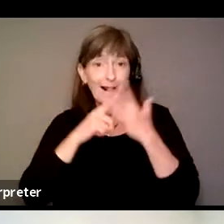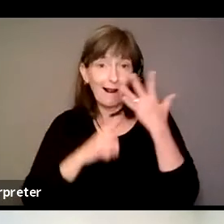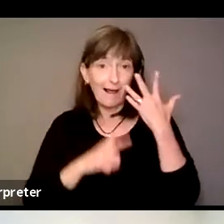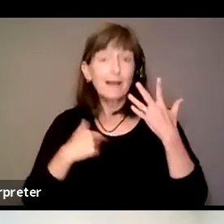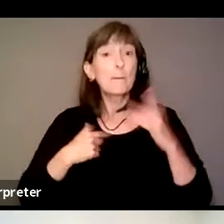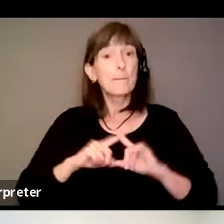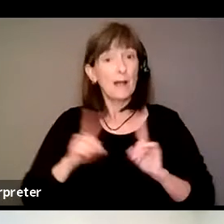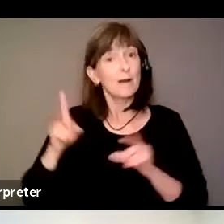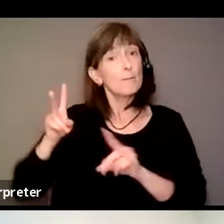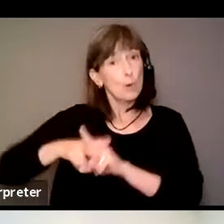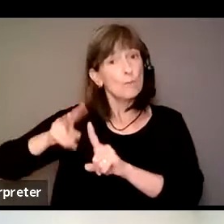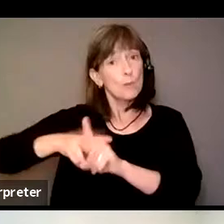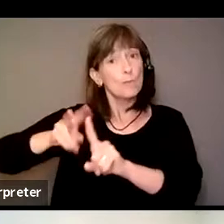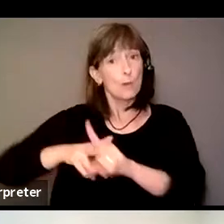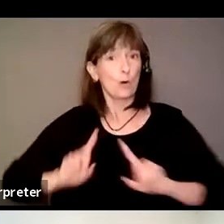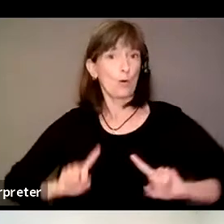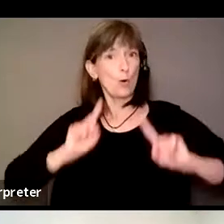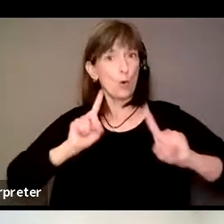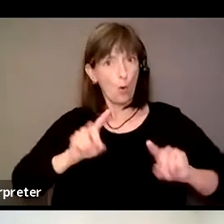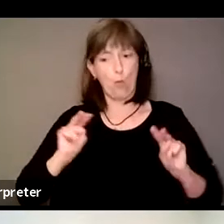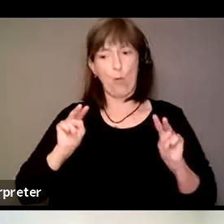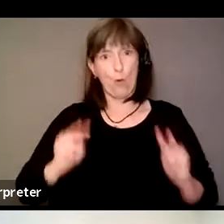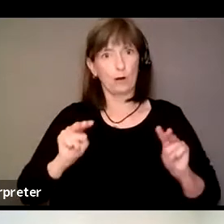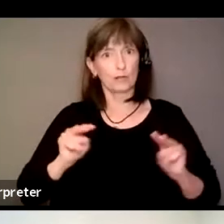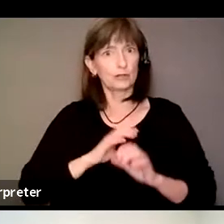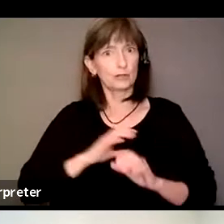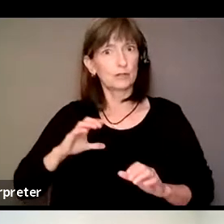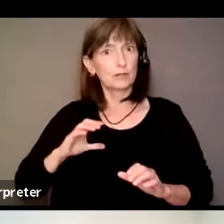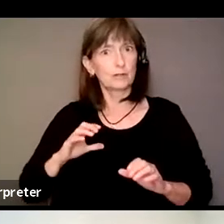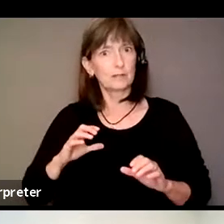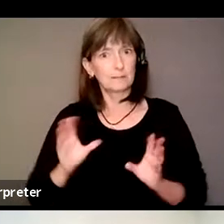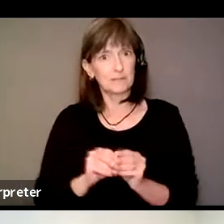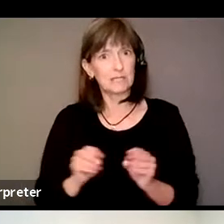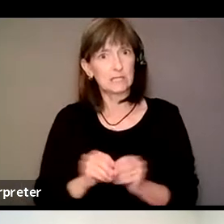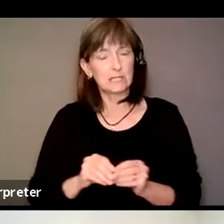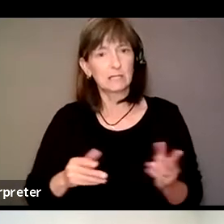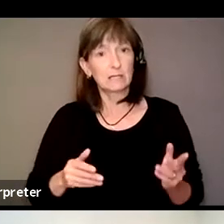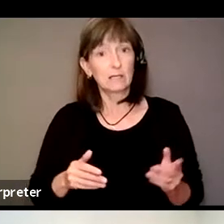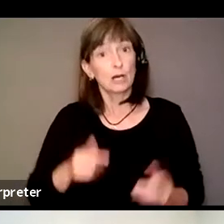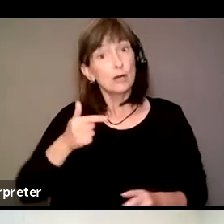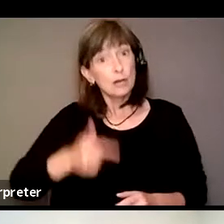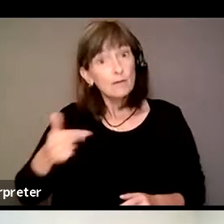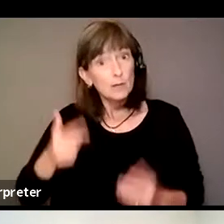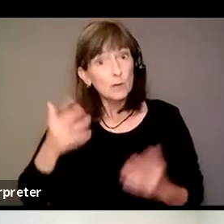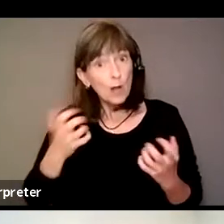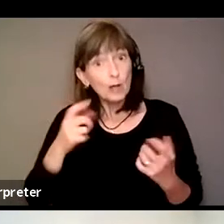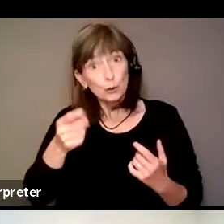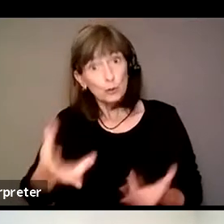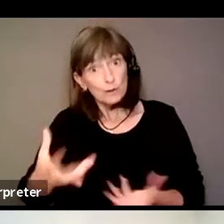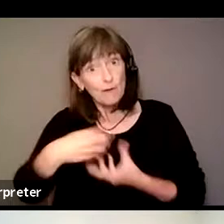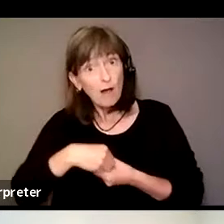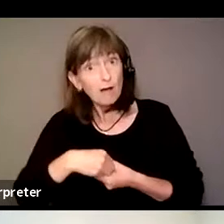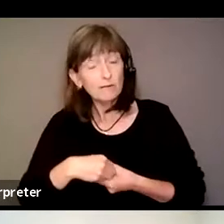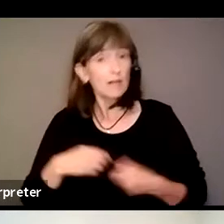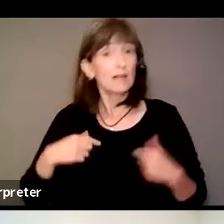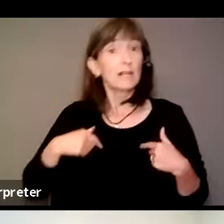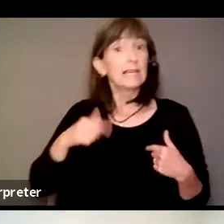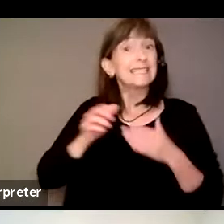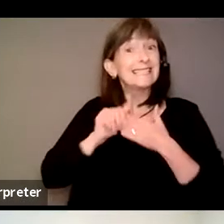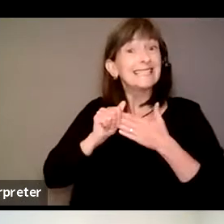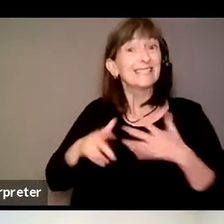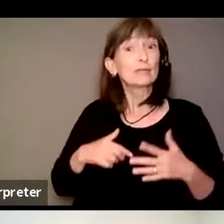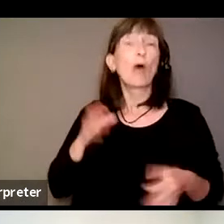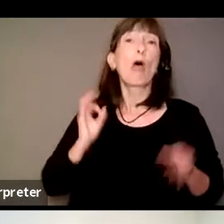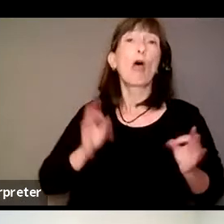voice, and your government does want to know what you think and what you feel. Your leaders aren't just making decisions